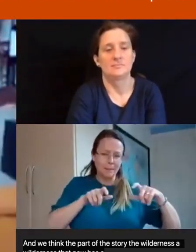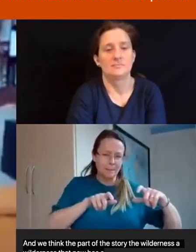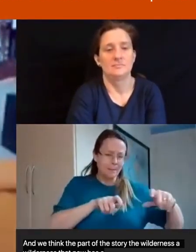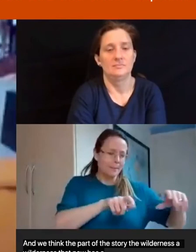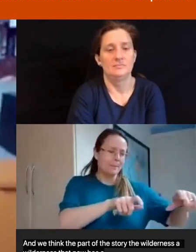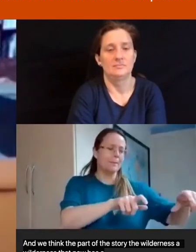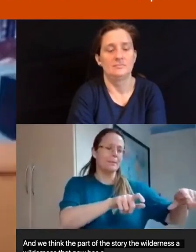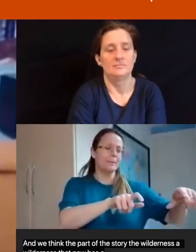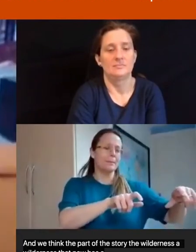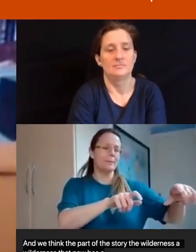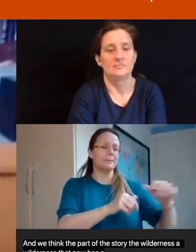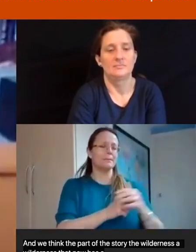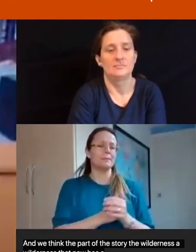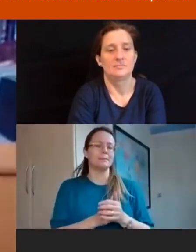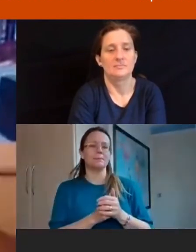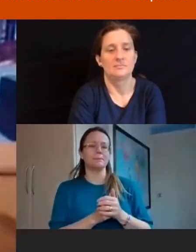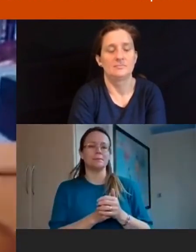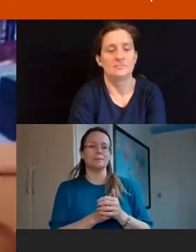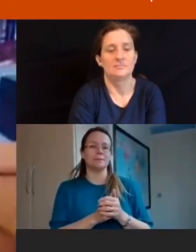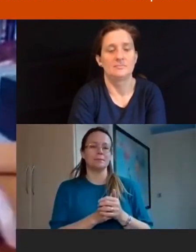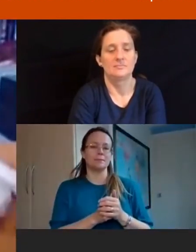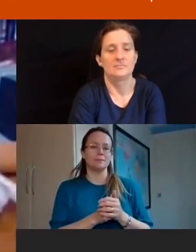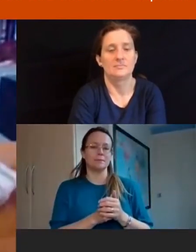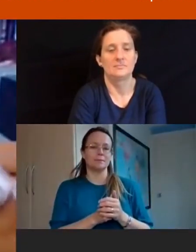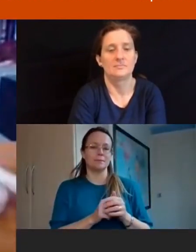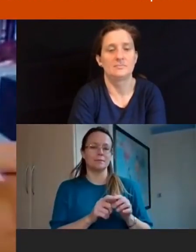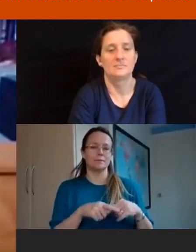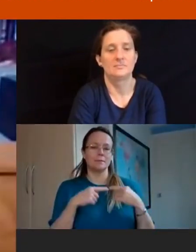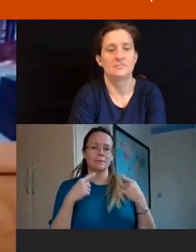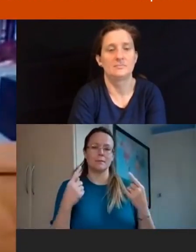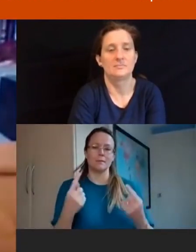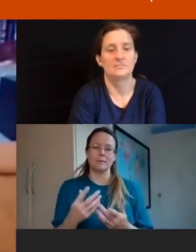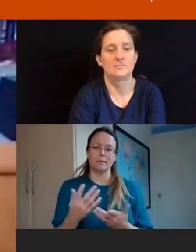And we ask God to